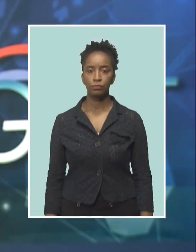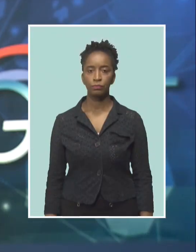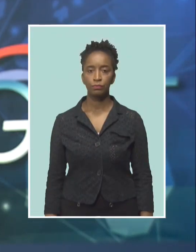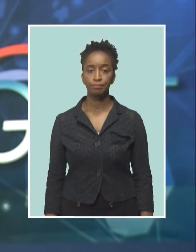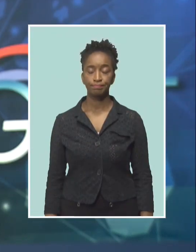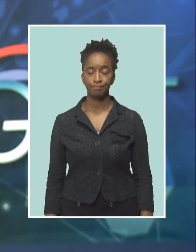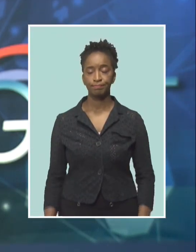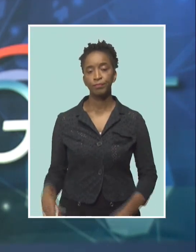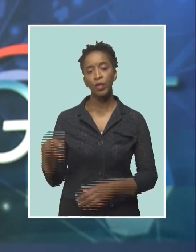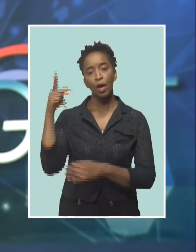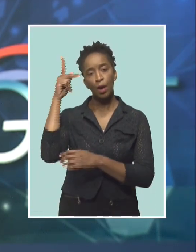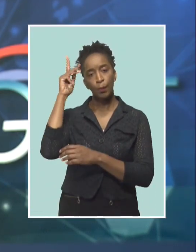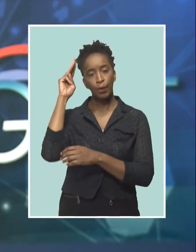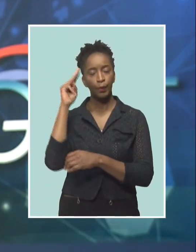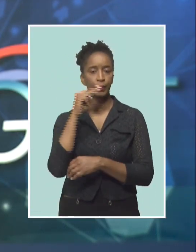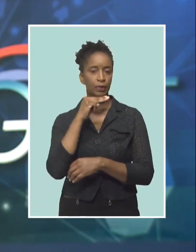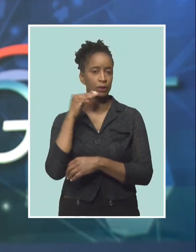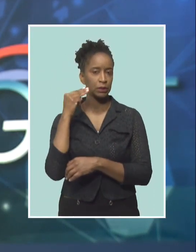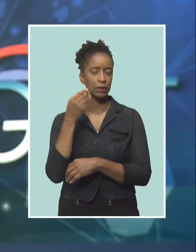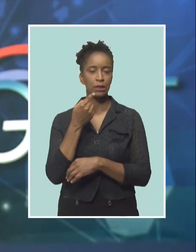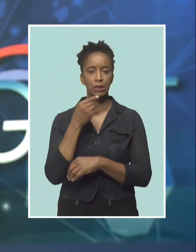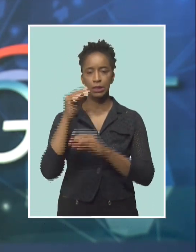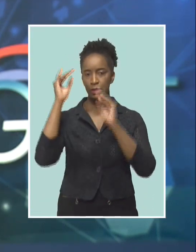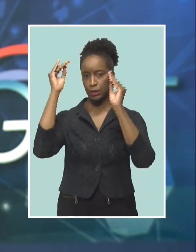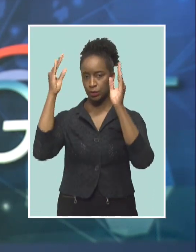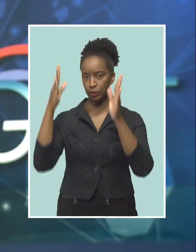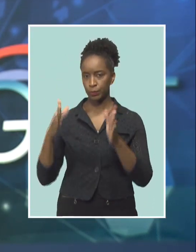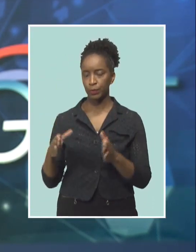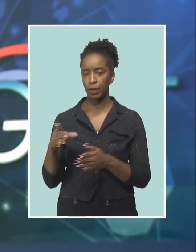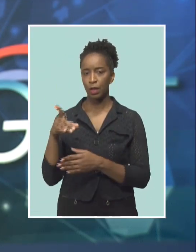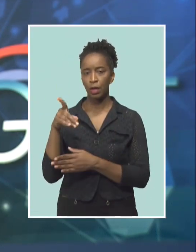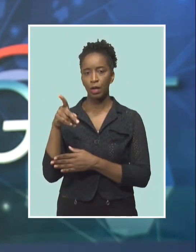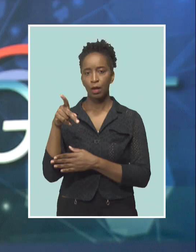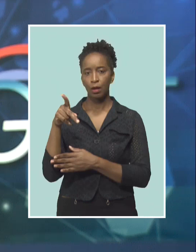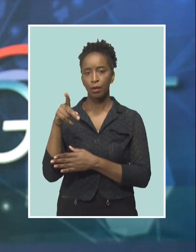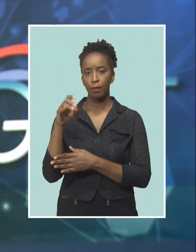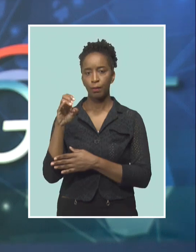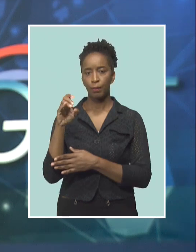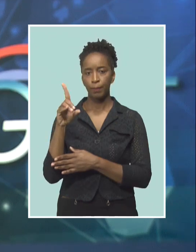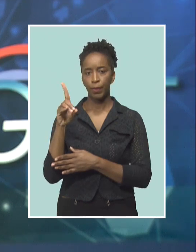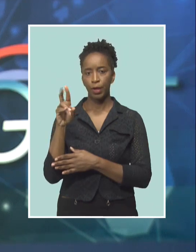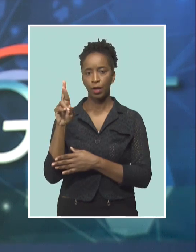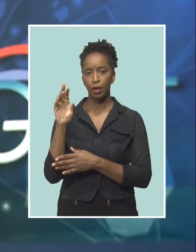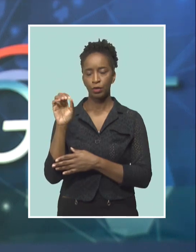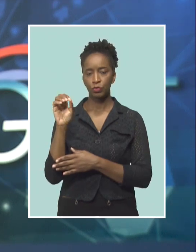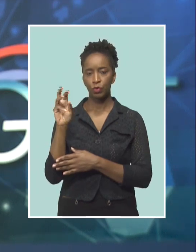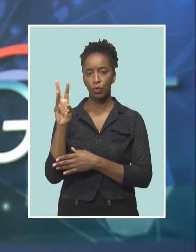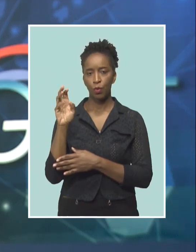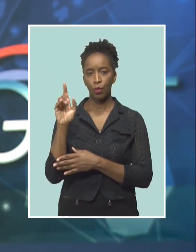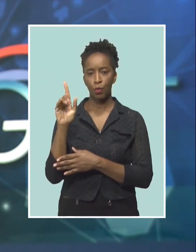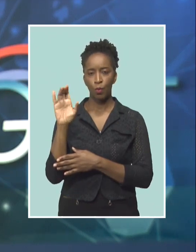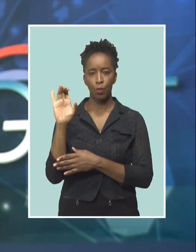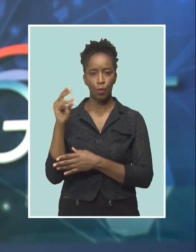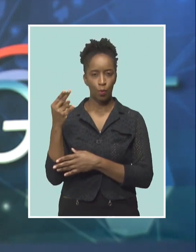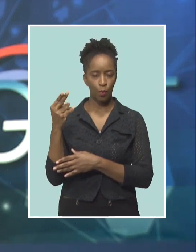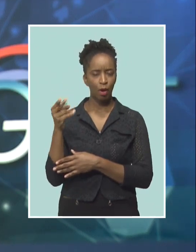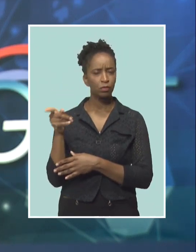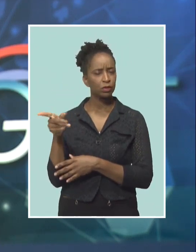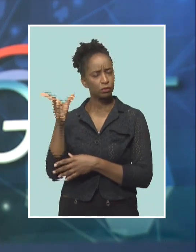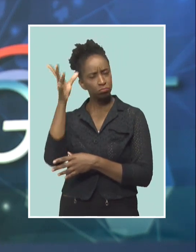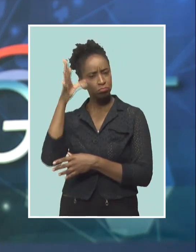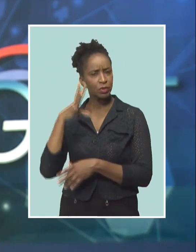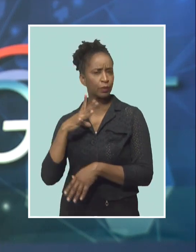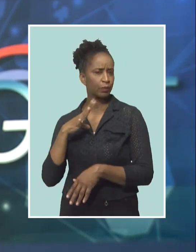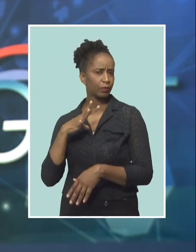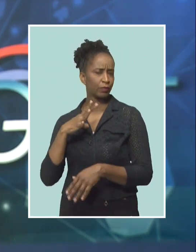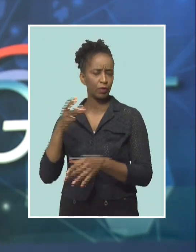Prime Minister Mia Motley says Professor Pedro Welch was genuinely a gentleman and a scholar with a passion for history,